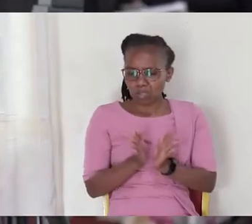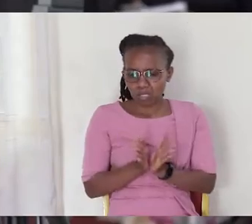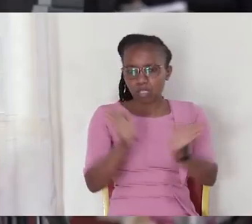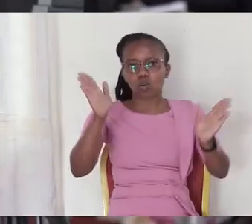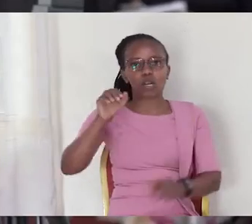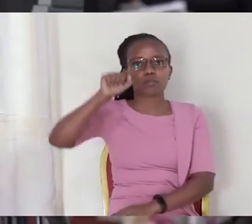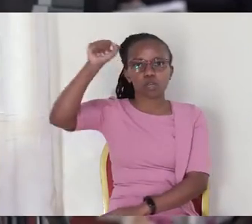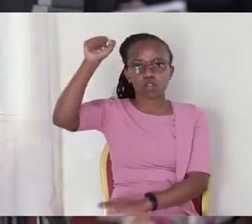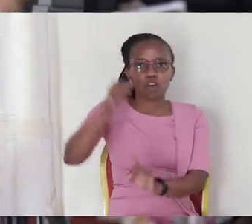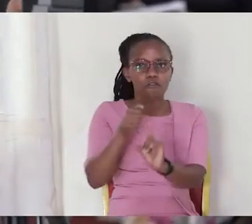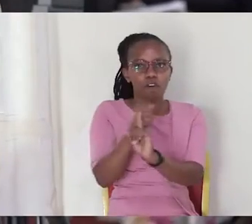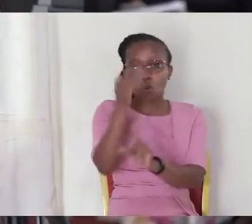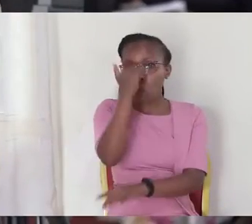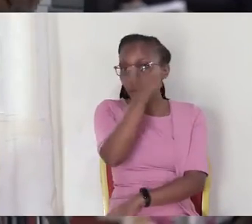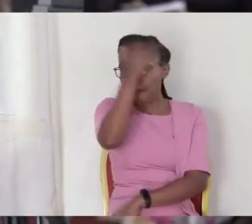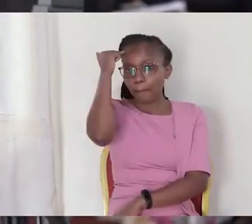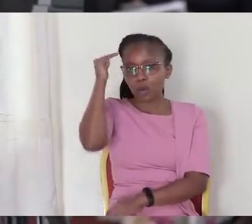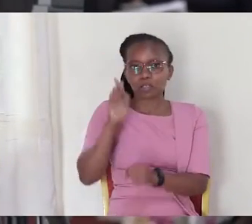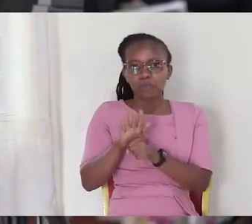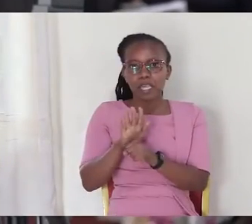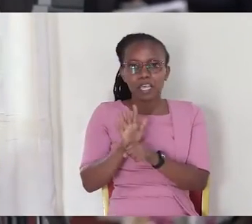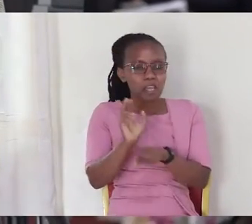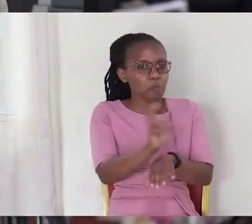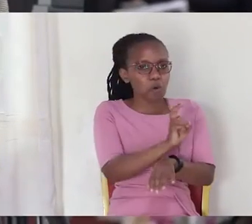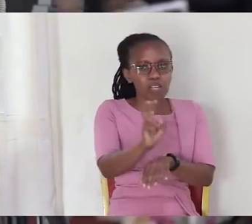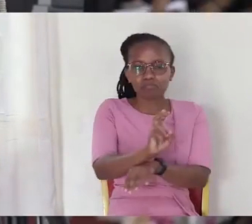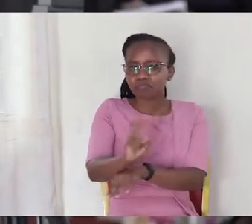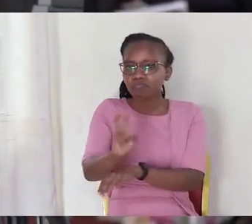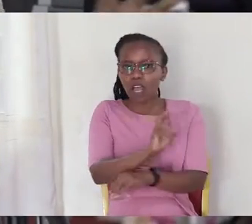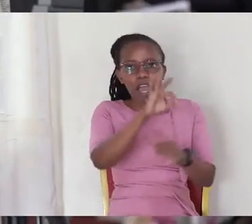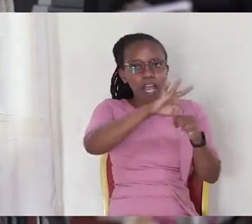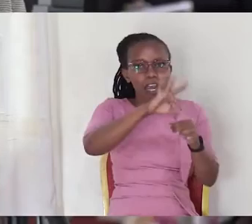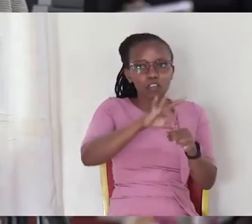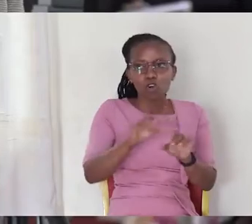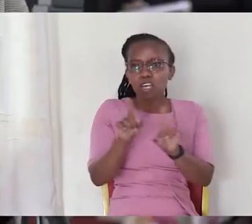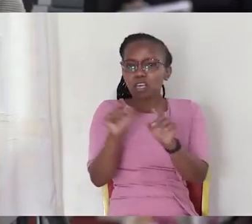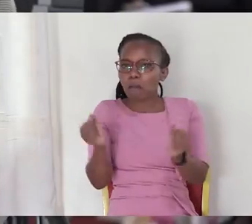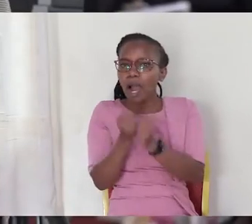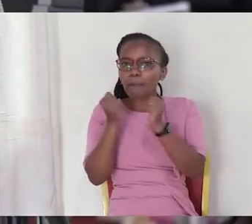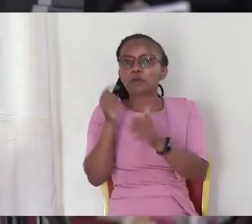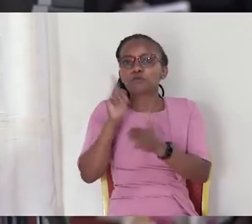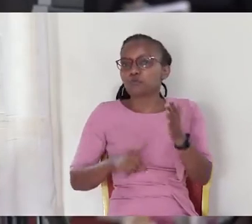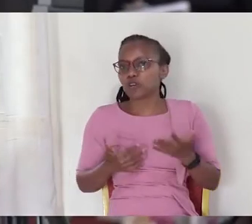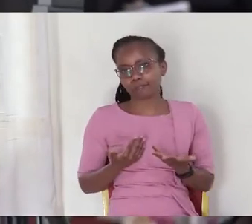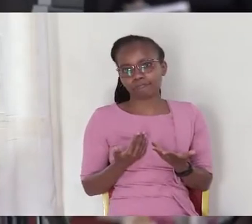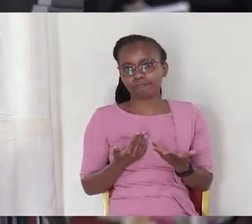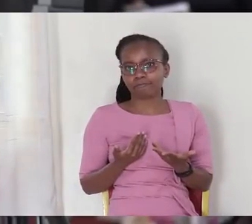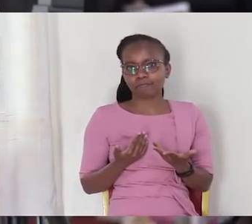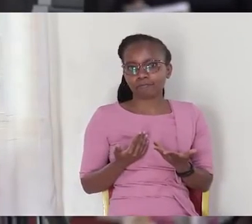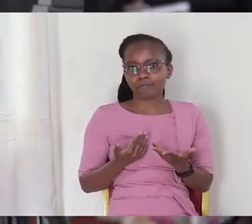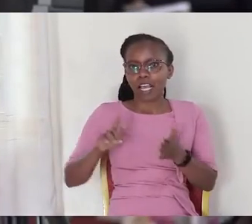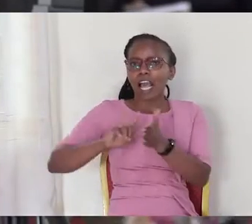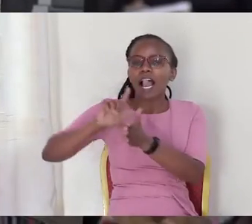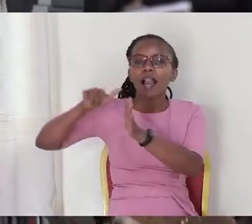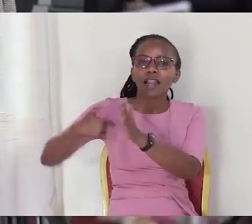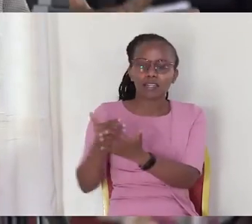violence. So because most of us are used to monitoring elections and also what comes with it. So you find we end up